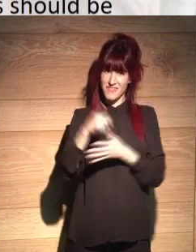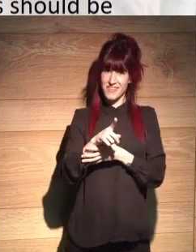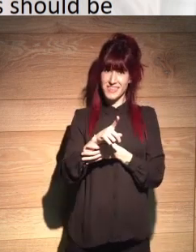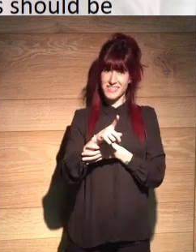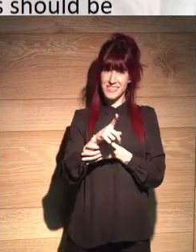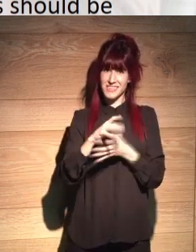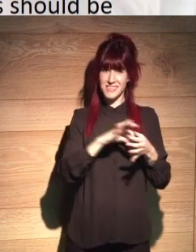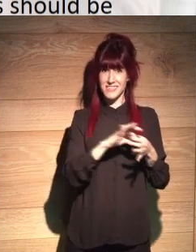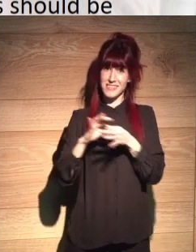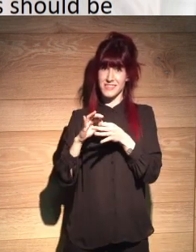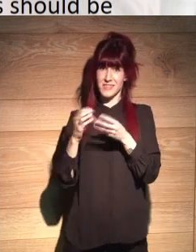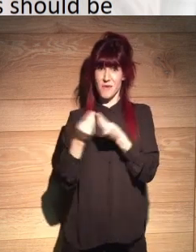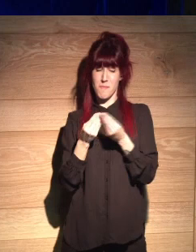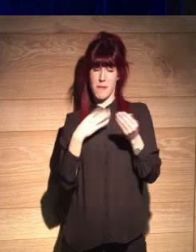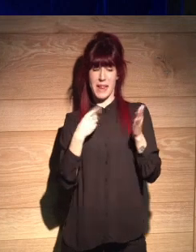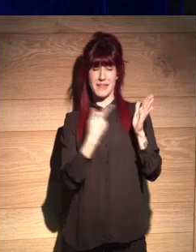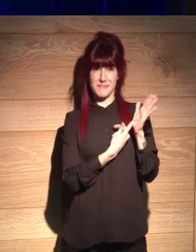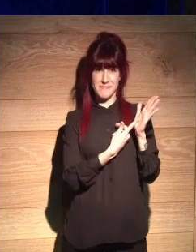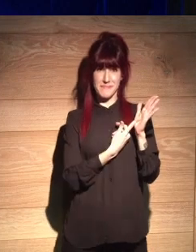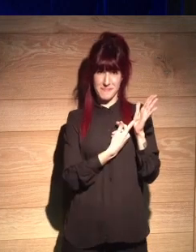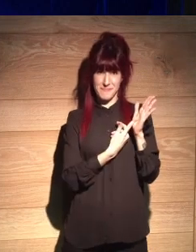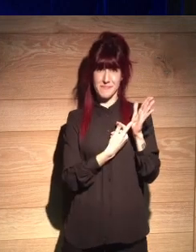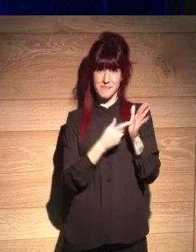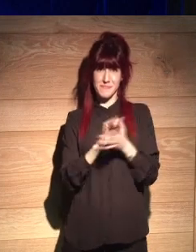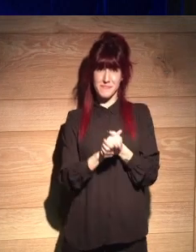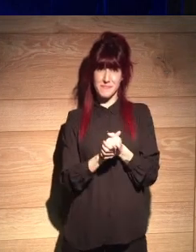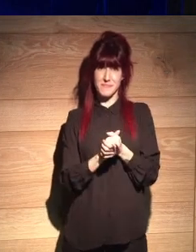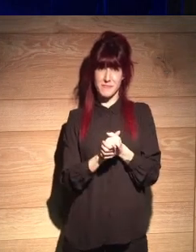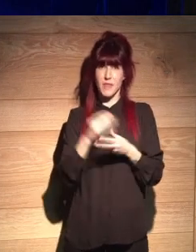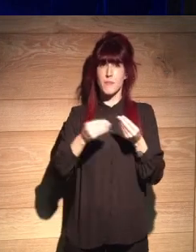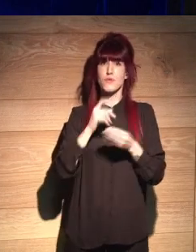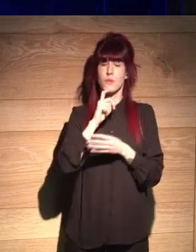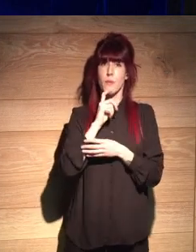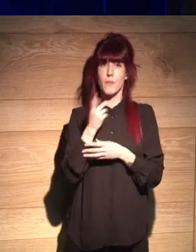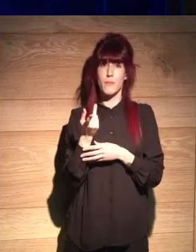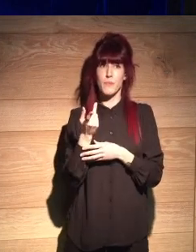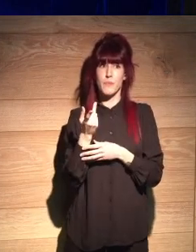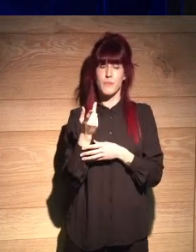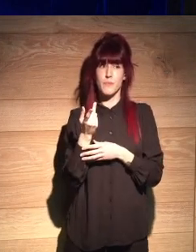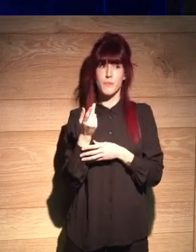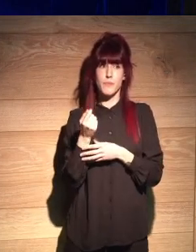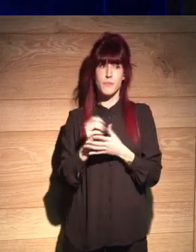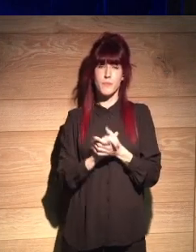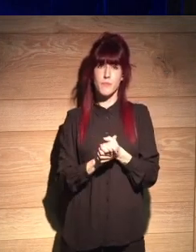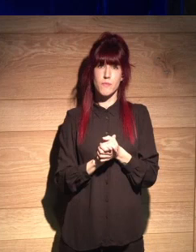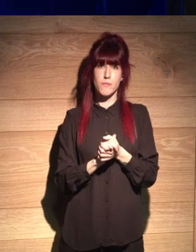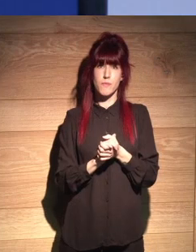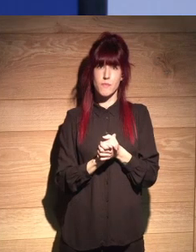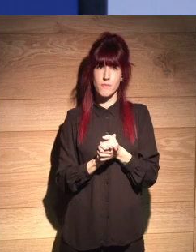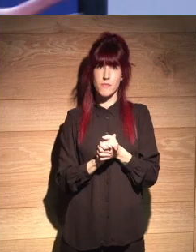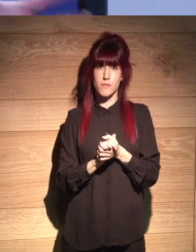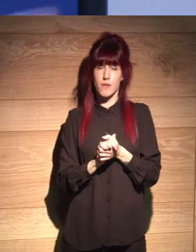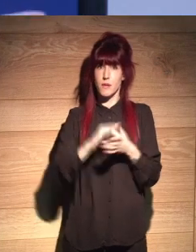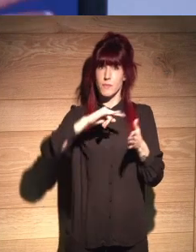this document. So we did it in a collaborative manner with all our projects in